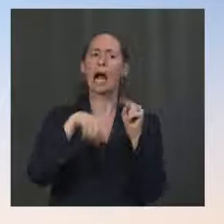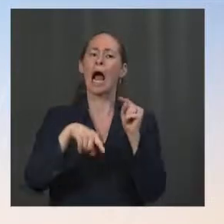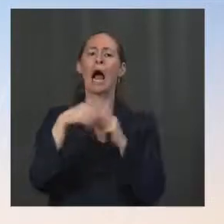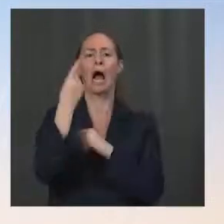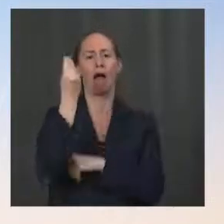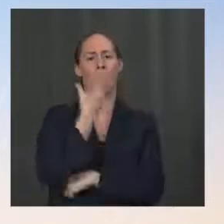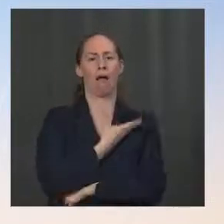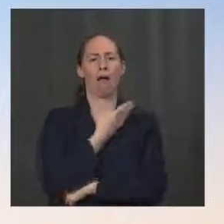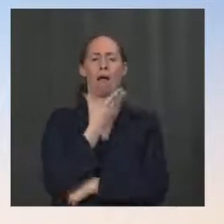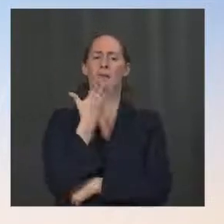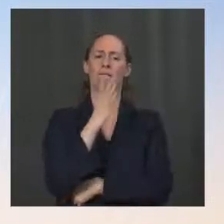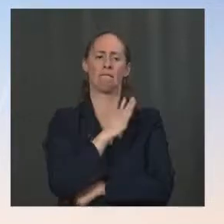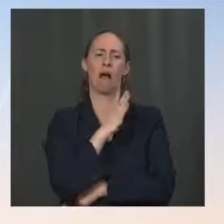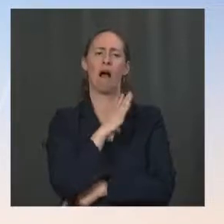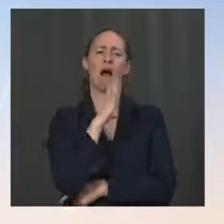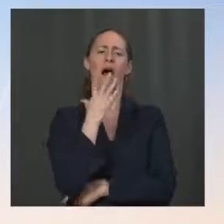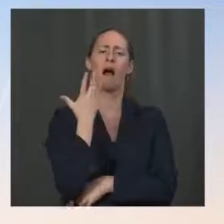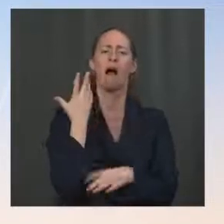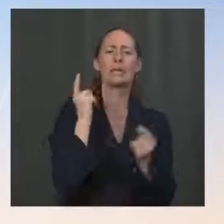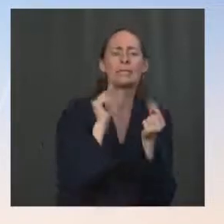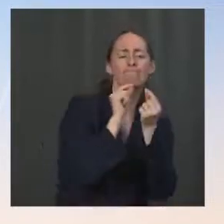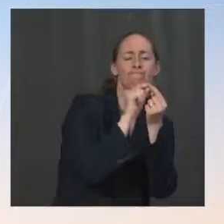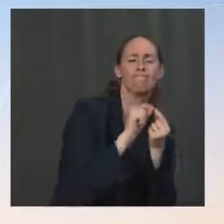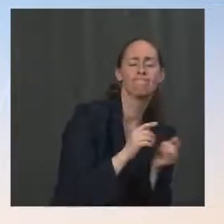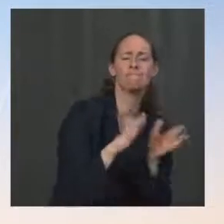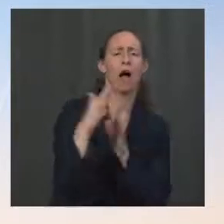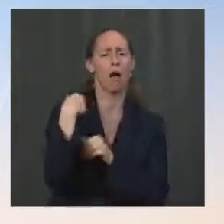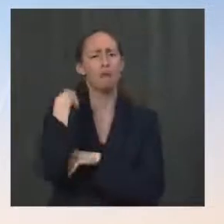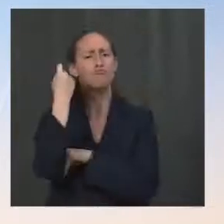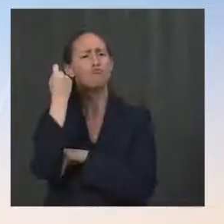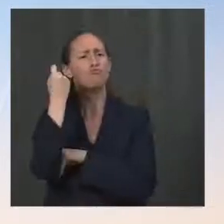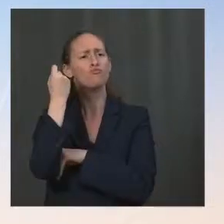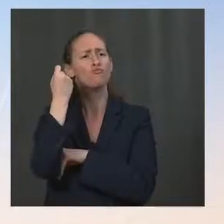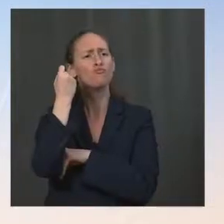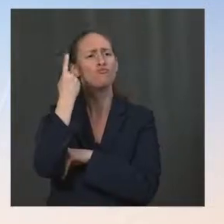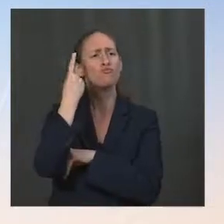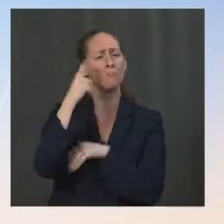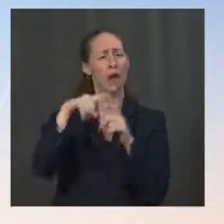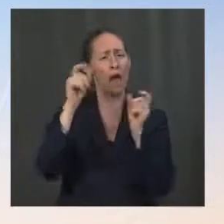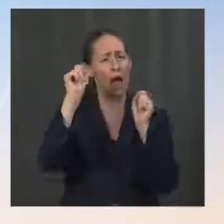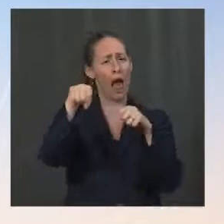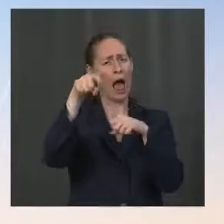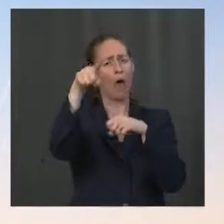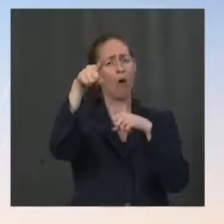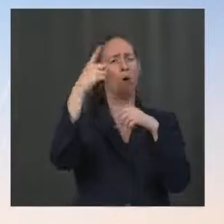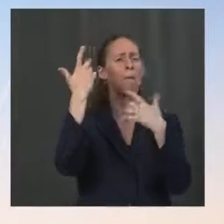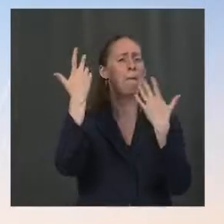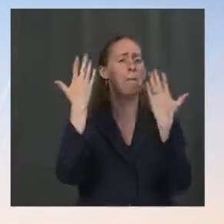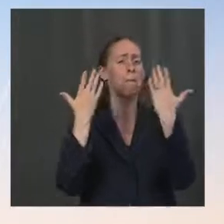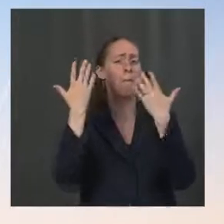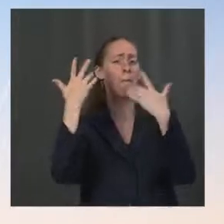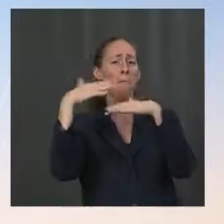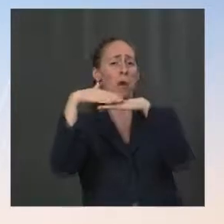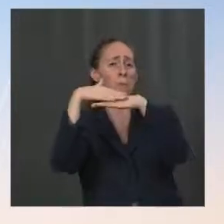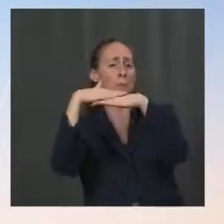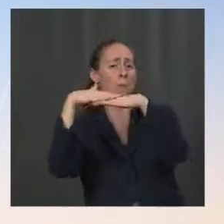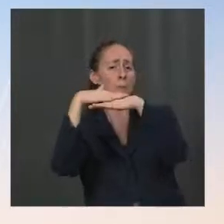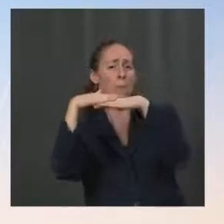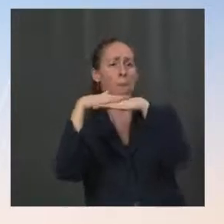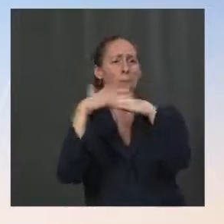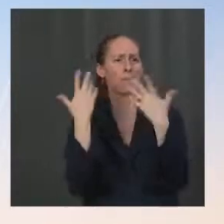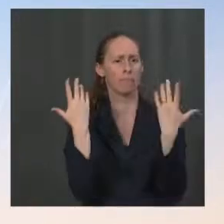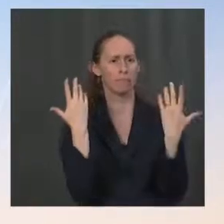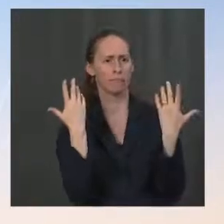are in place, but generally speaking, can you say if any of the protocols or plans on the ground have changed